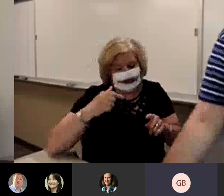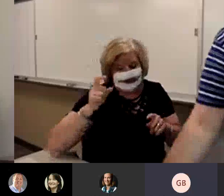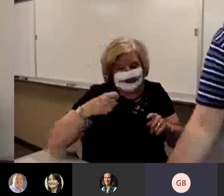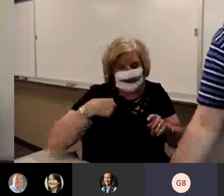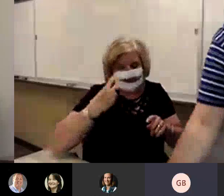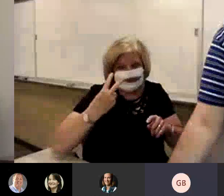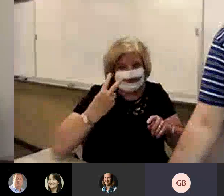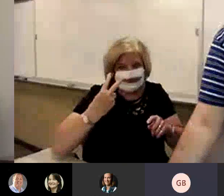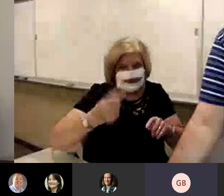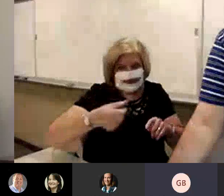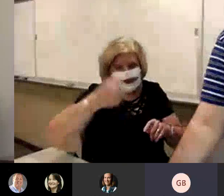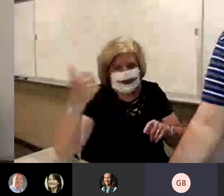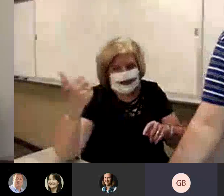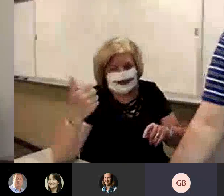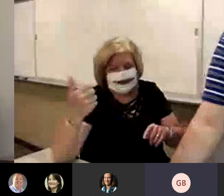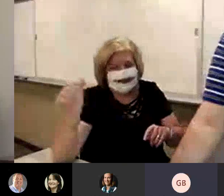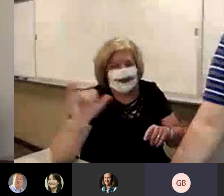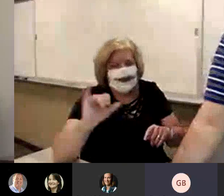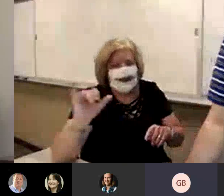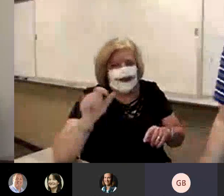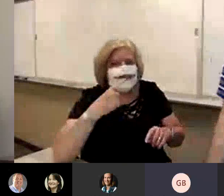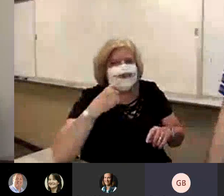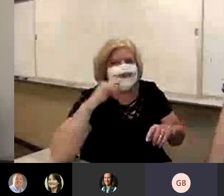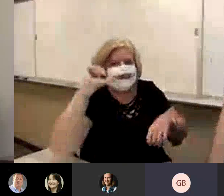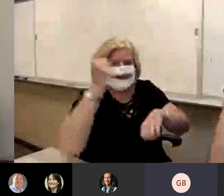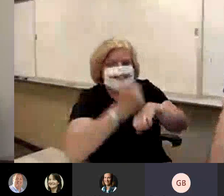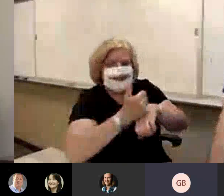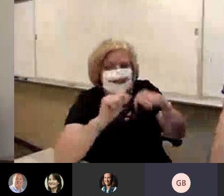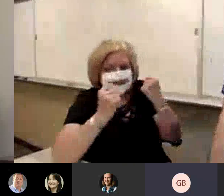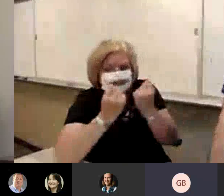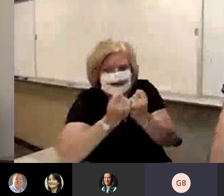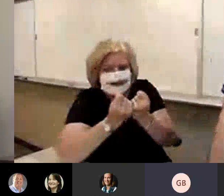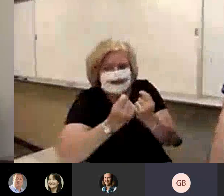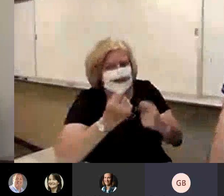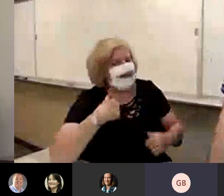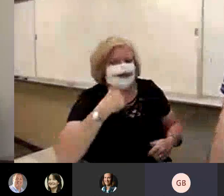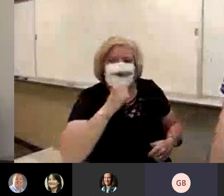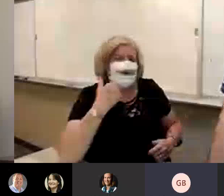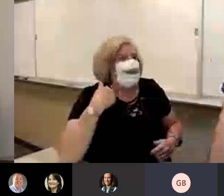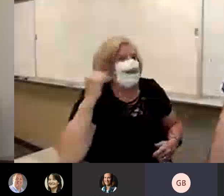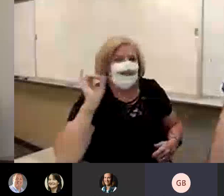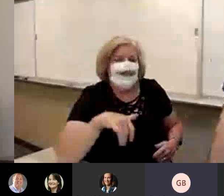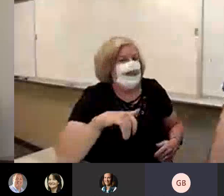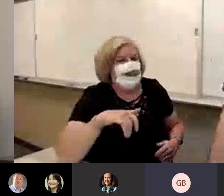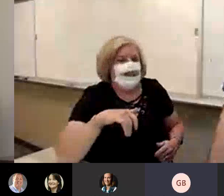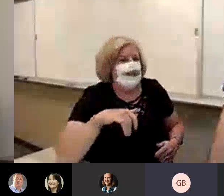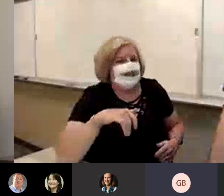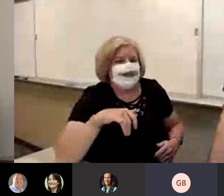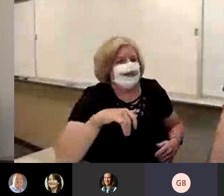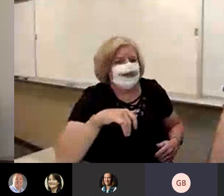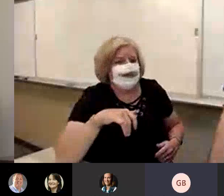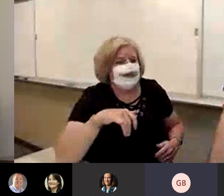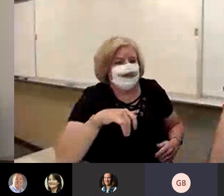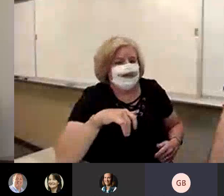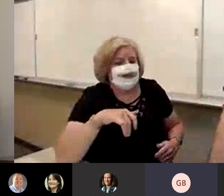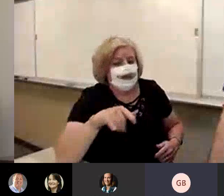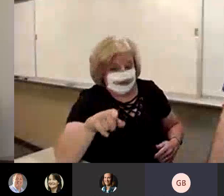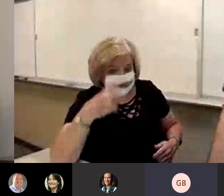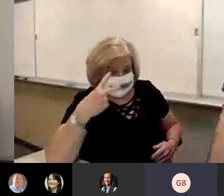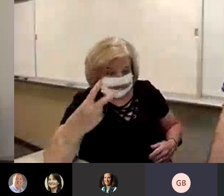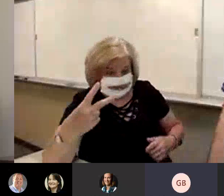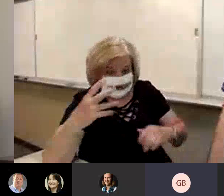something else that I can work on? Like you were talking about setting up Teams, because I don't have any of that. So you don't? Do you